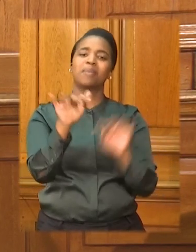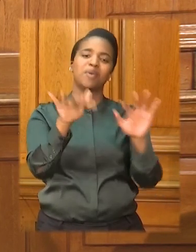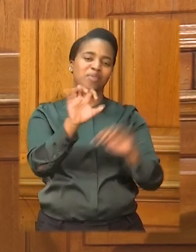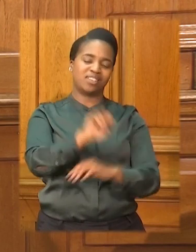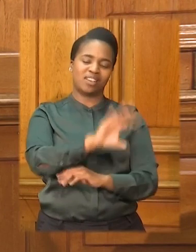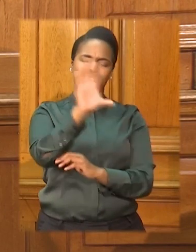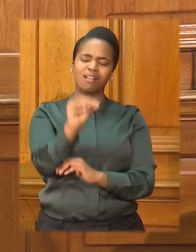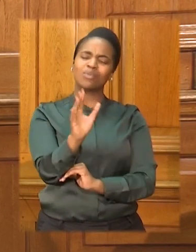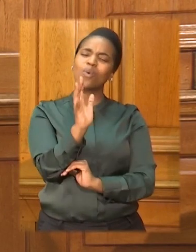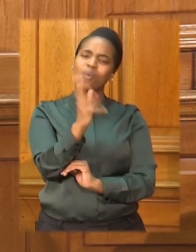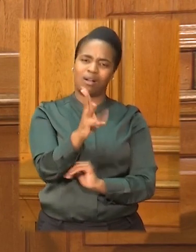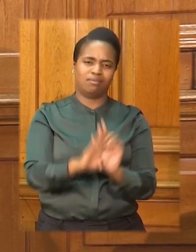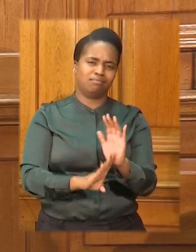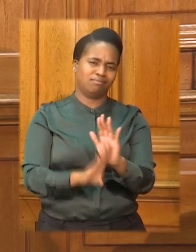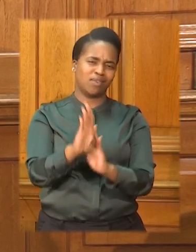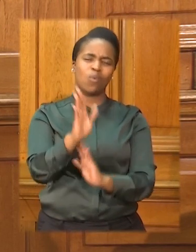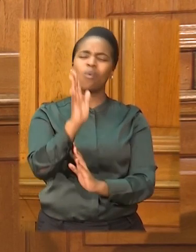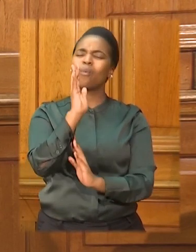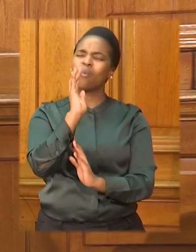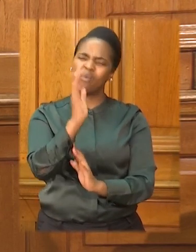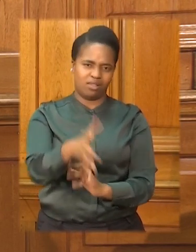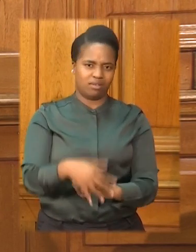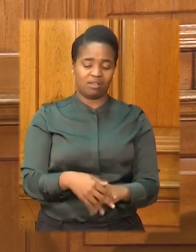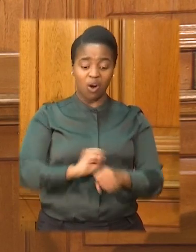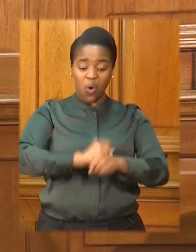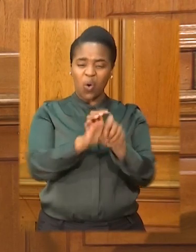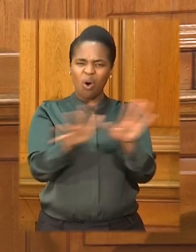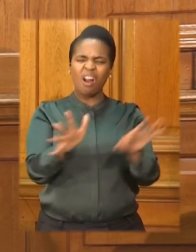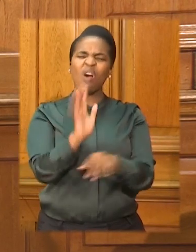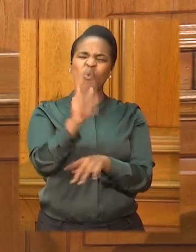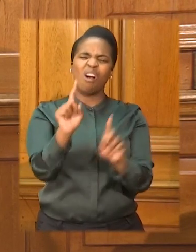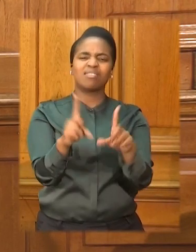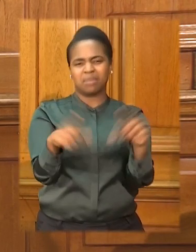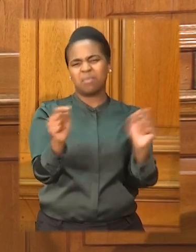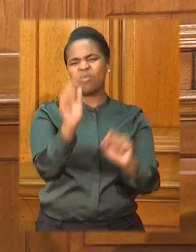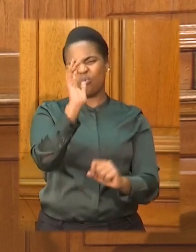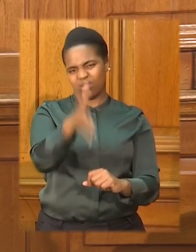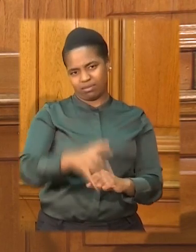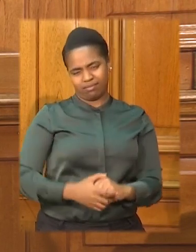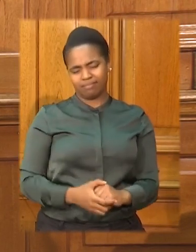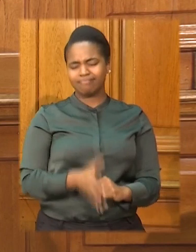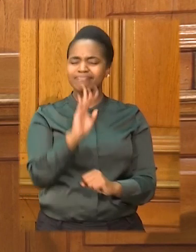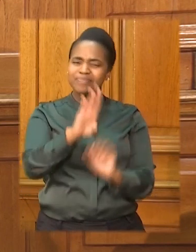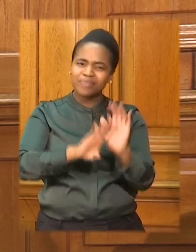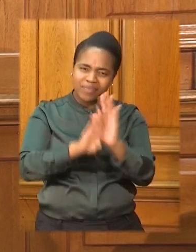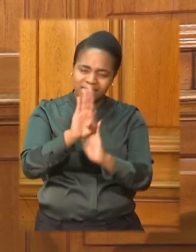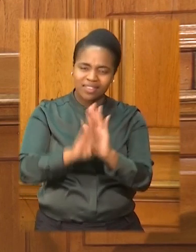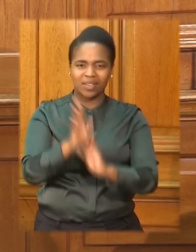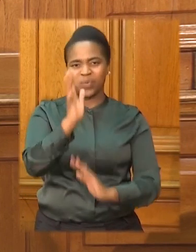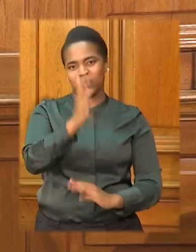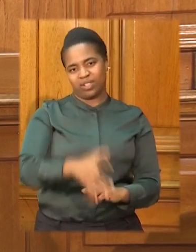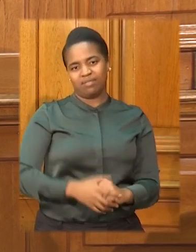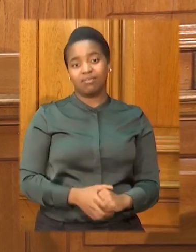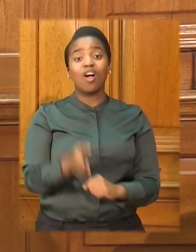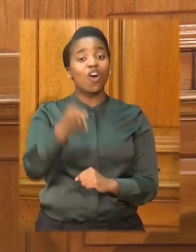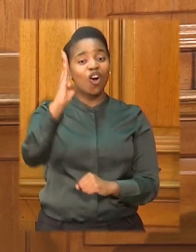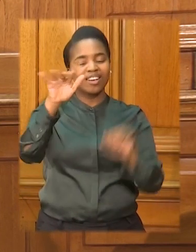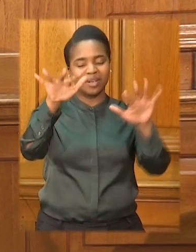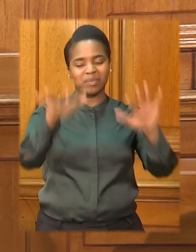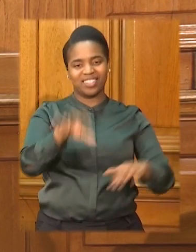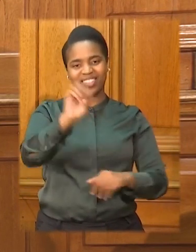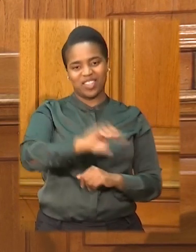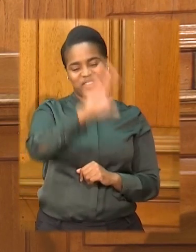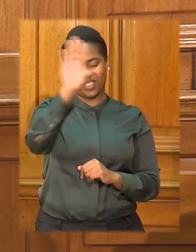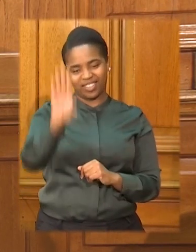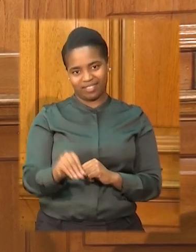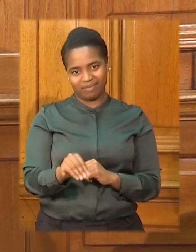recover, we shall overcome, and we shall prosper. May